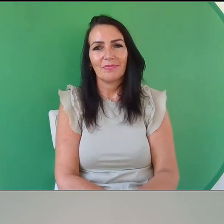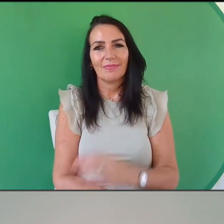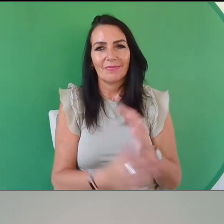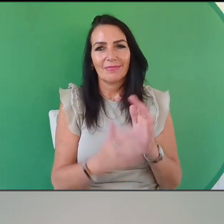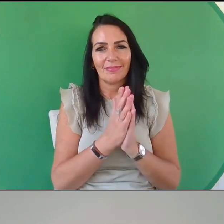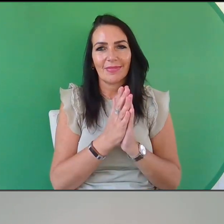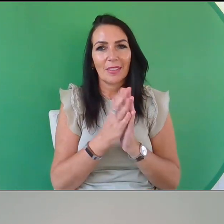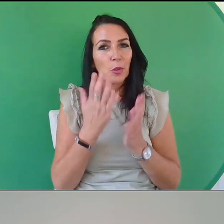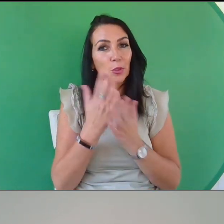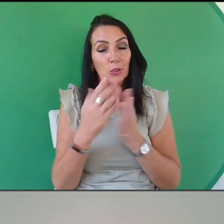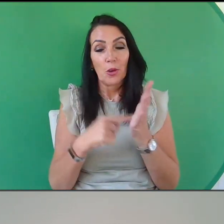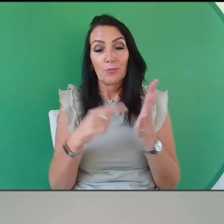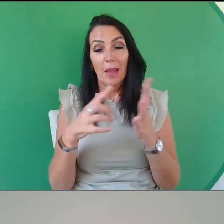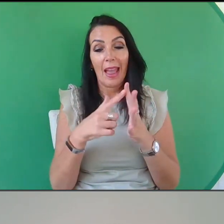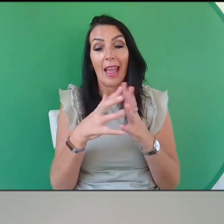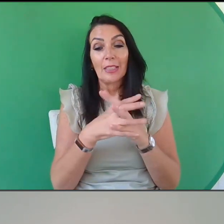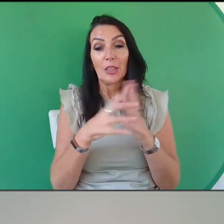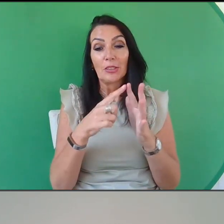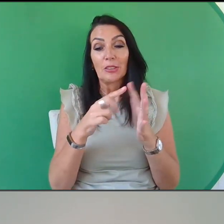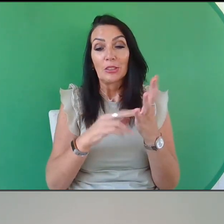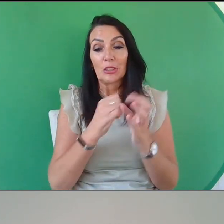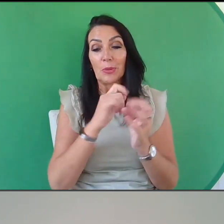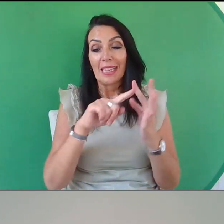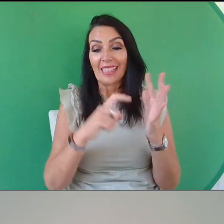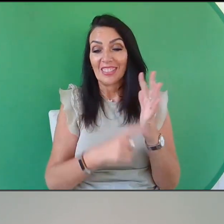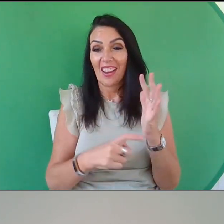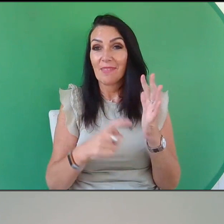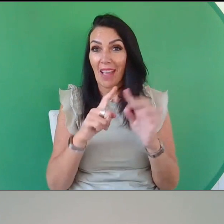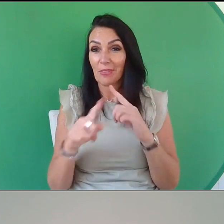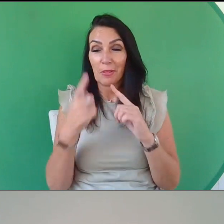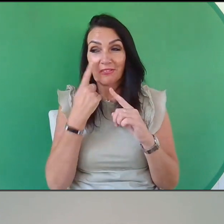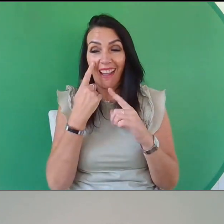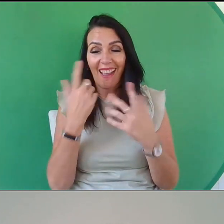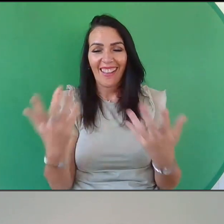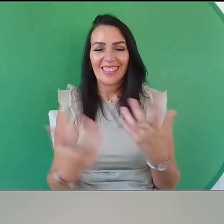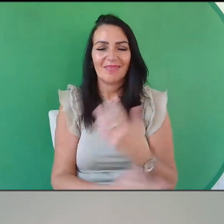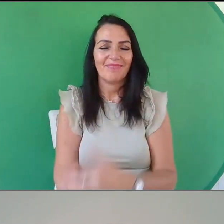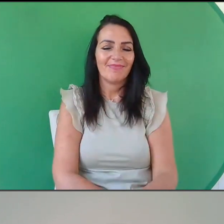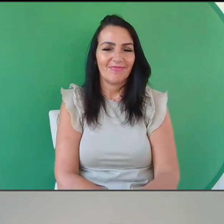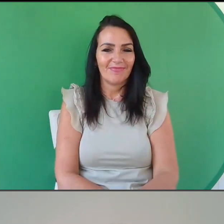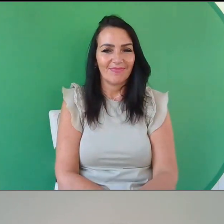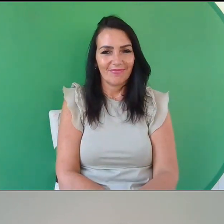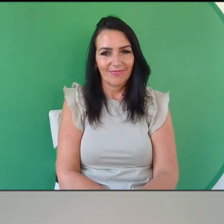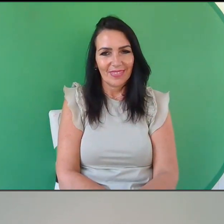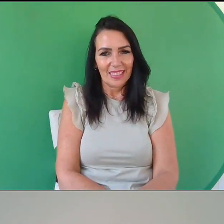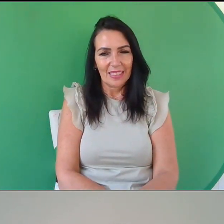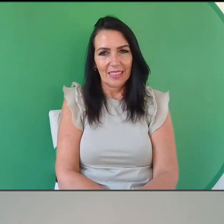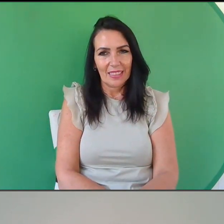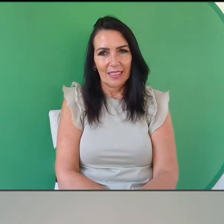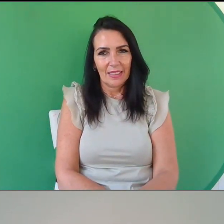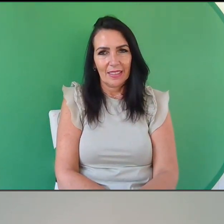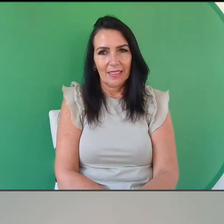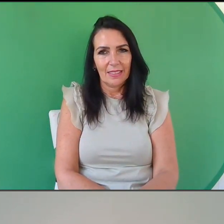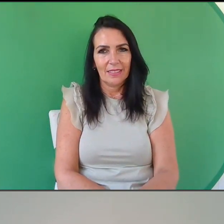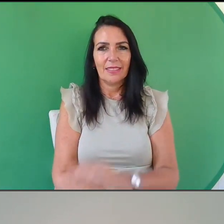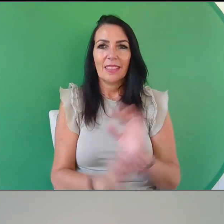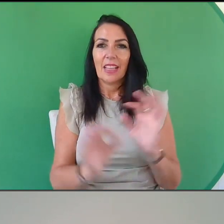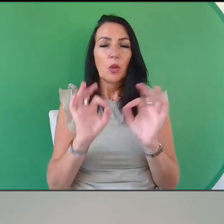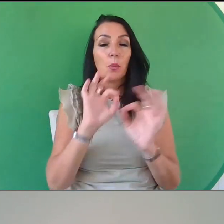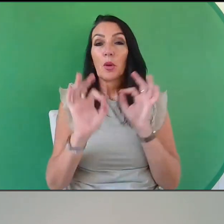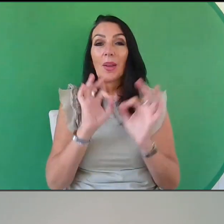but yeah, just not working yet, but we'll get there. I noticed there's no more